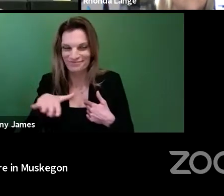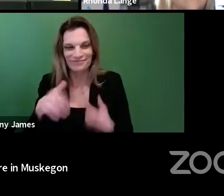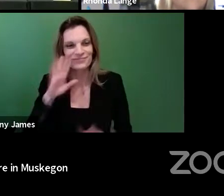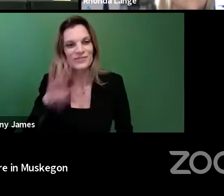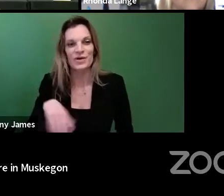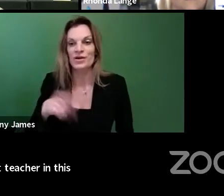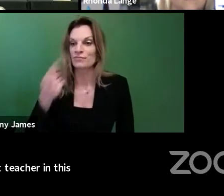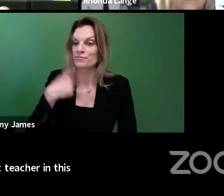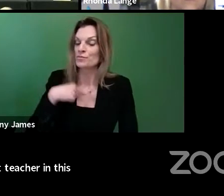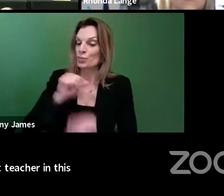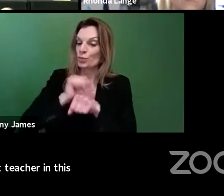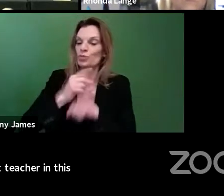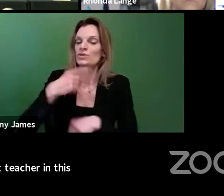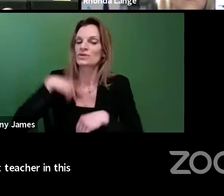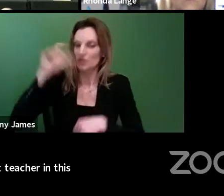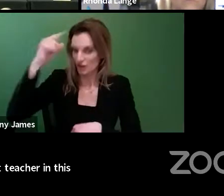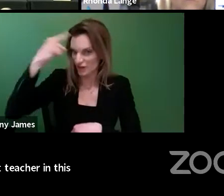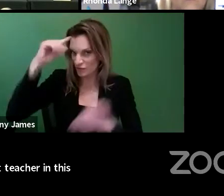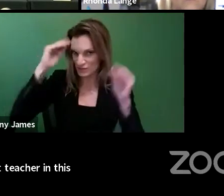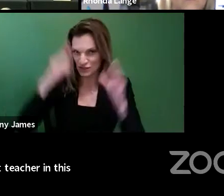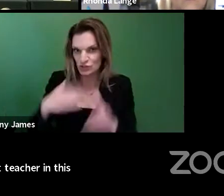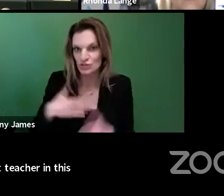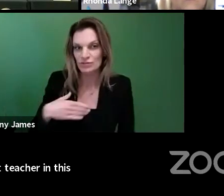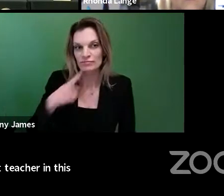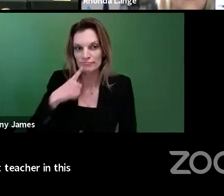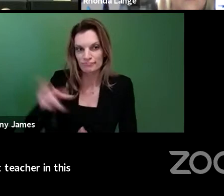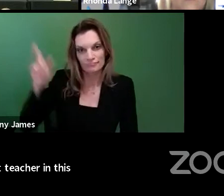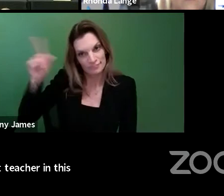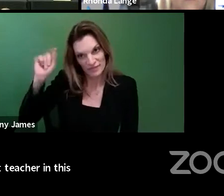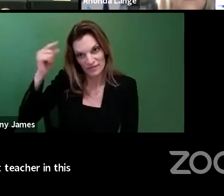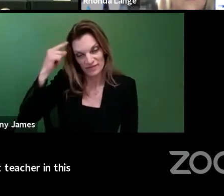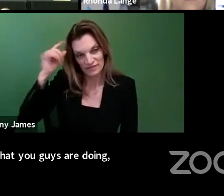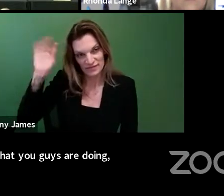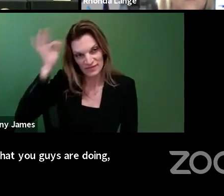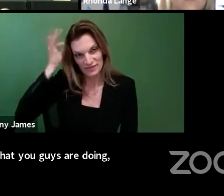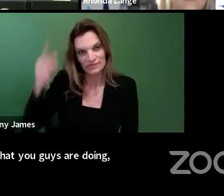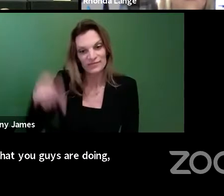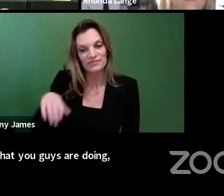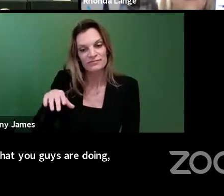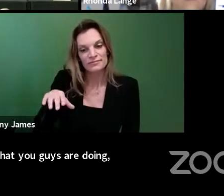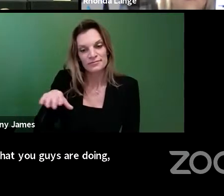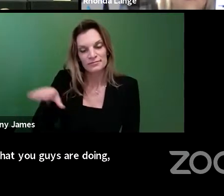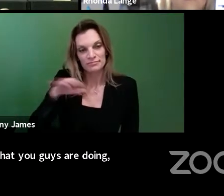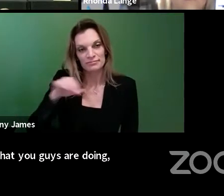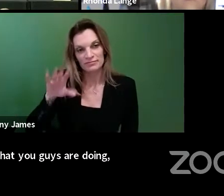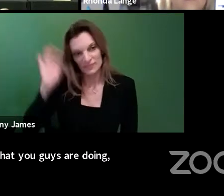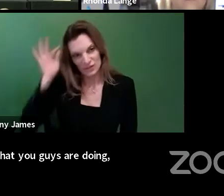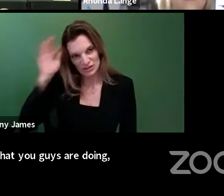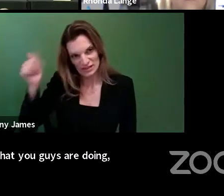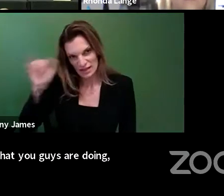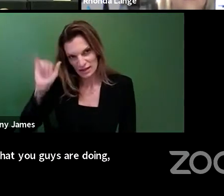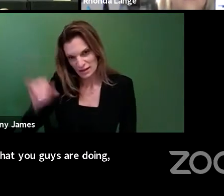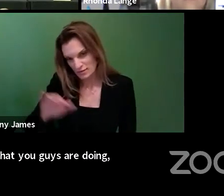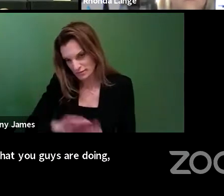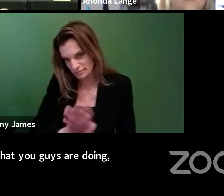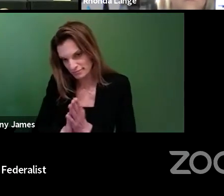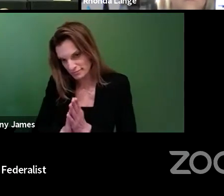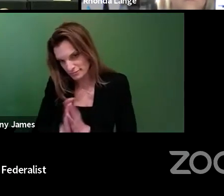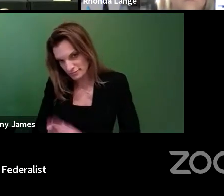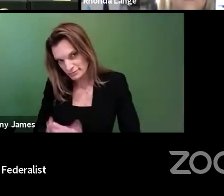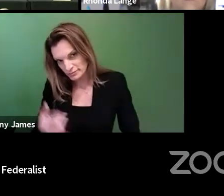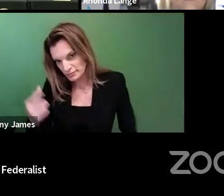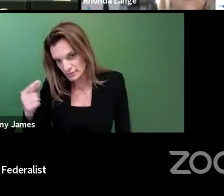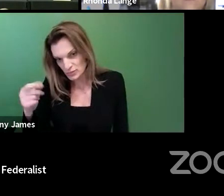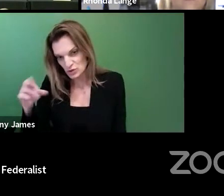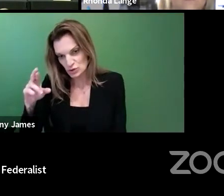appreciate what you guys are doing. Shout out to Federalist Madison's Federalist 10. This is, we're putting King George wrong by allowing